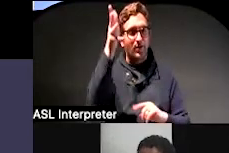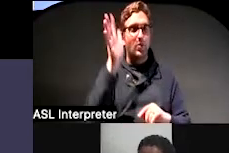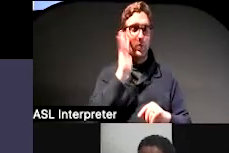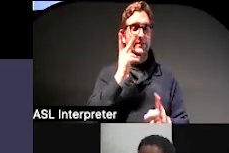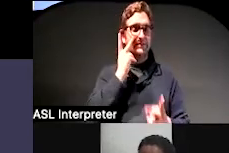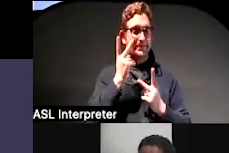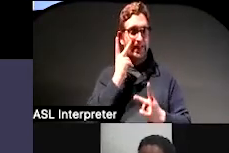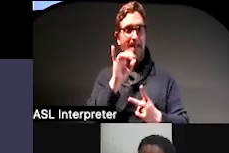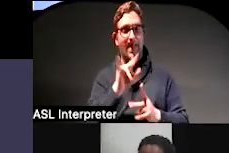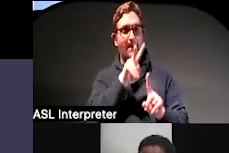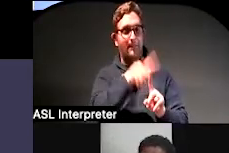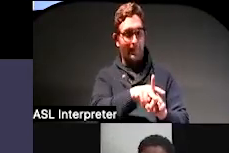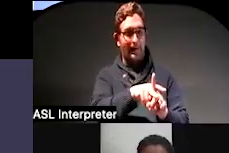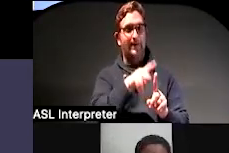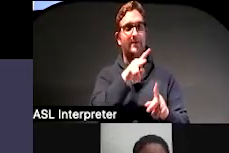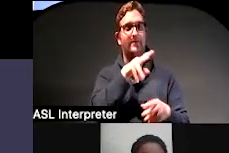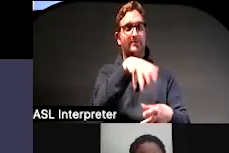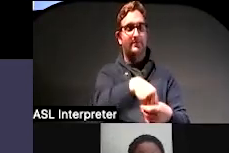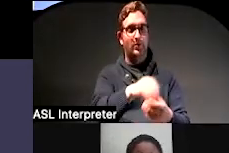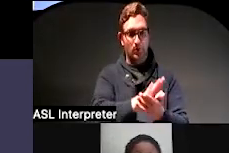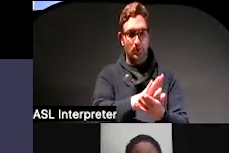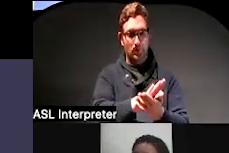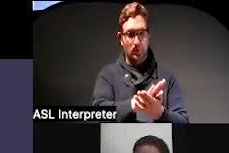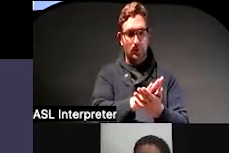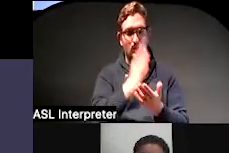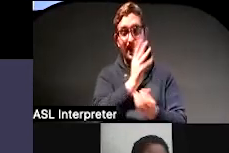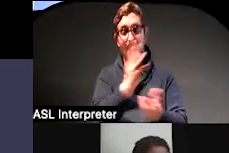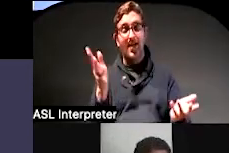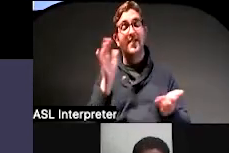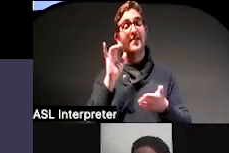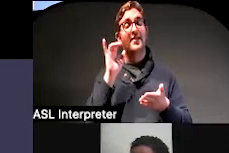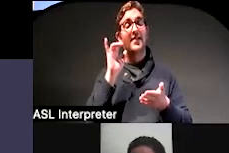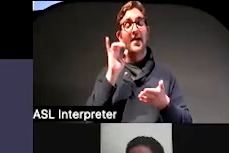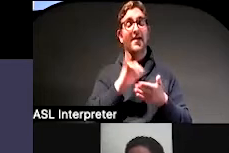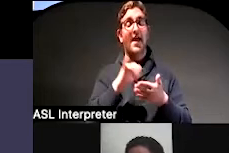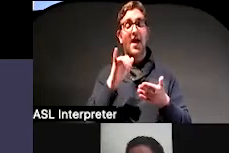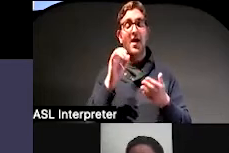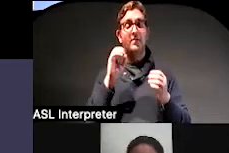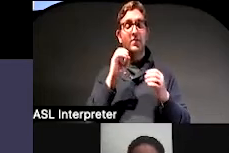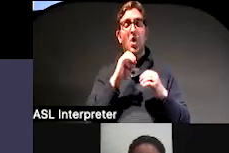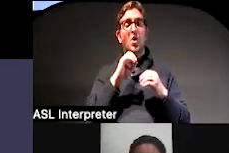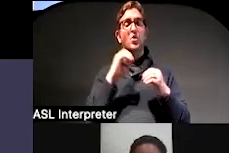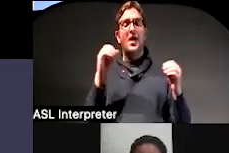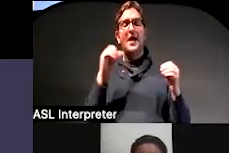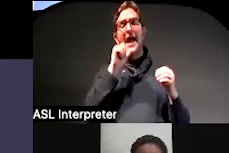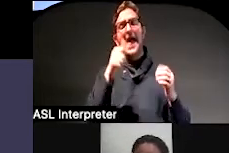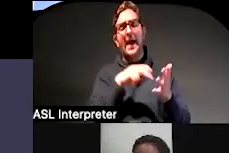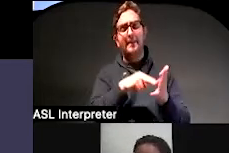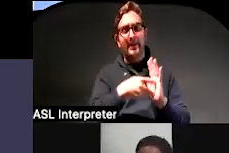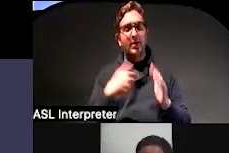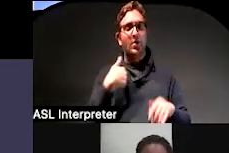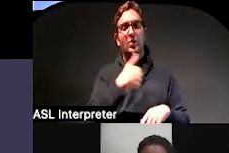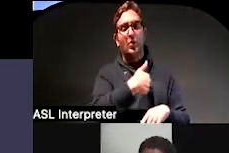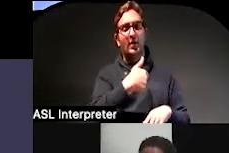that implemented into the schools. And let me say that in no way, in no mean am I saying that we don't